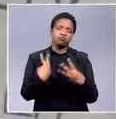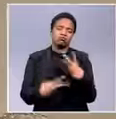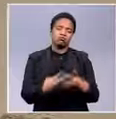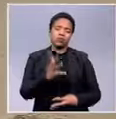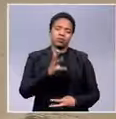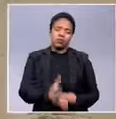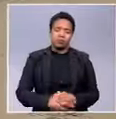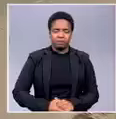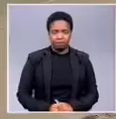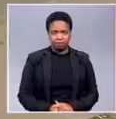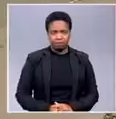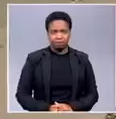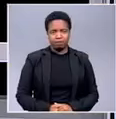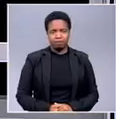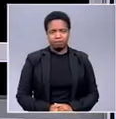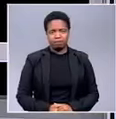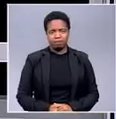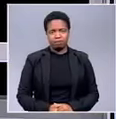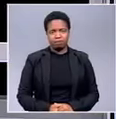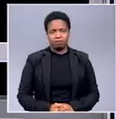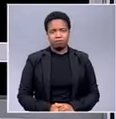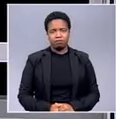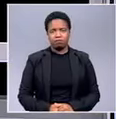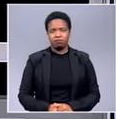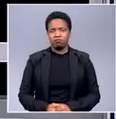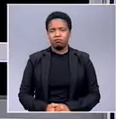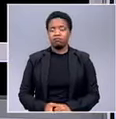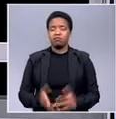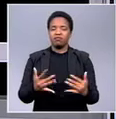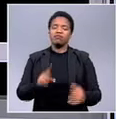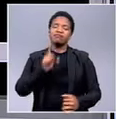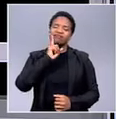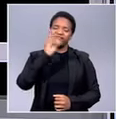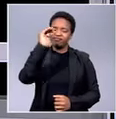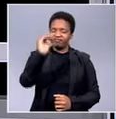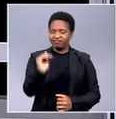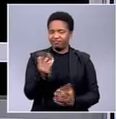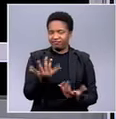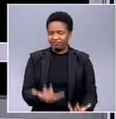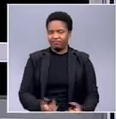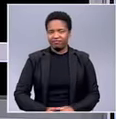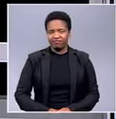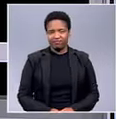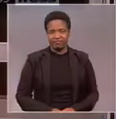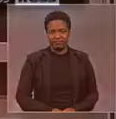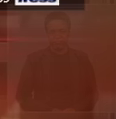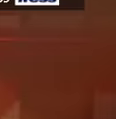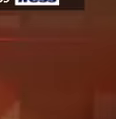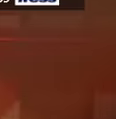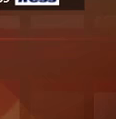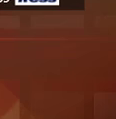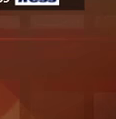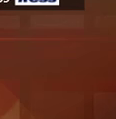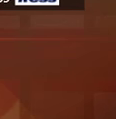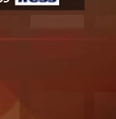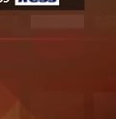Tugwana, Johannesburg. Let's have a look at the markets and how they did today.